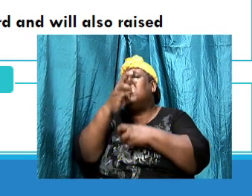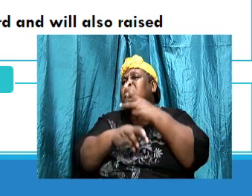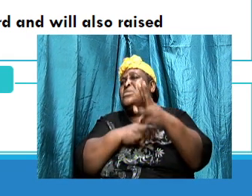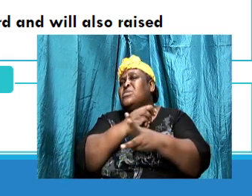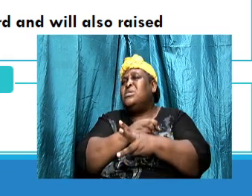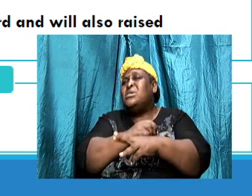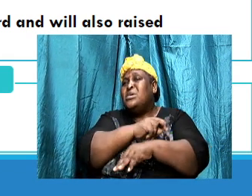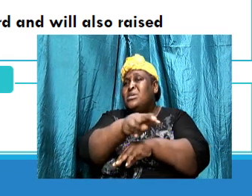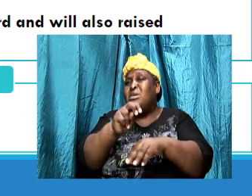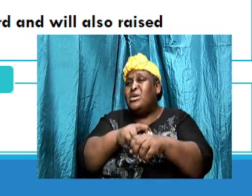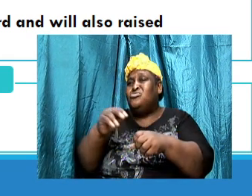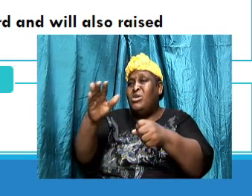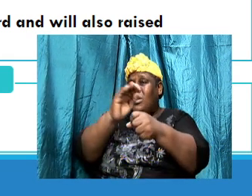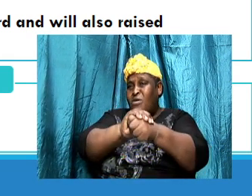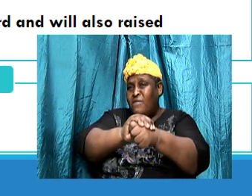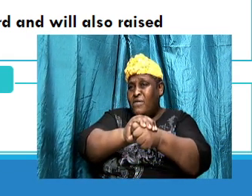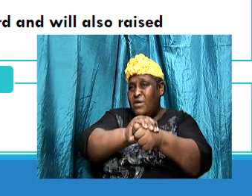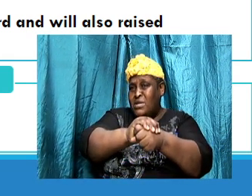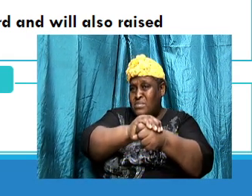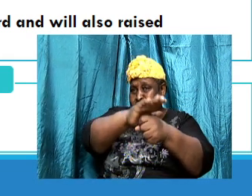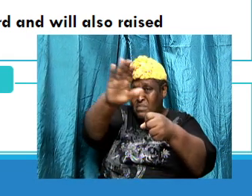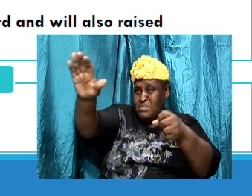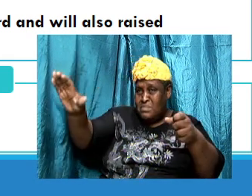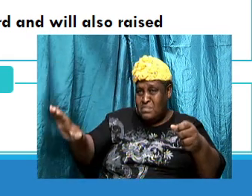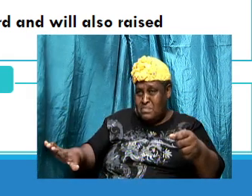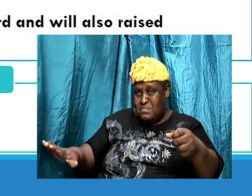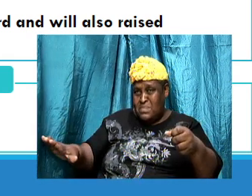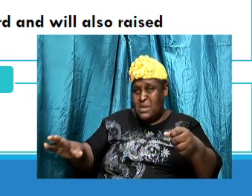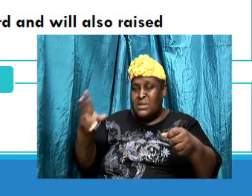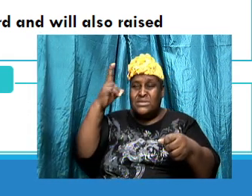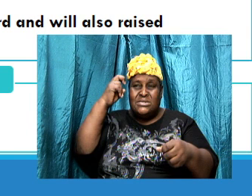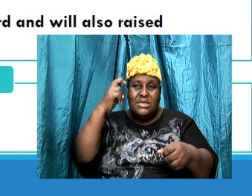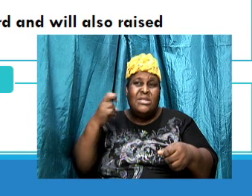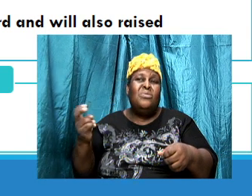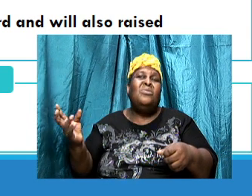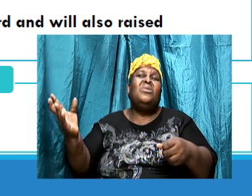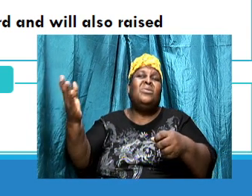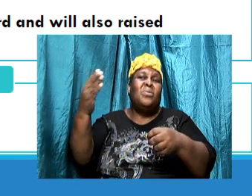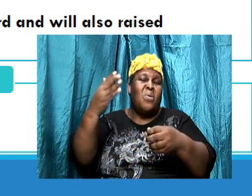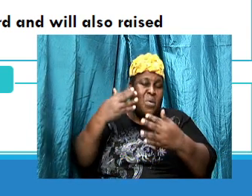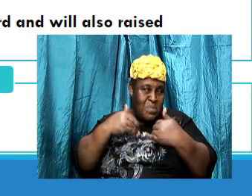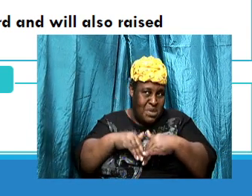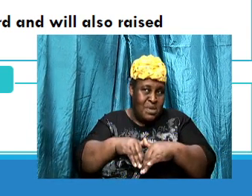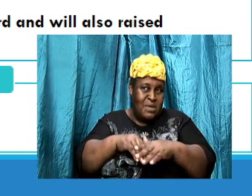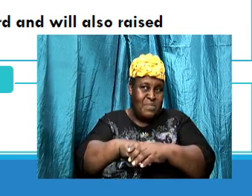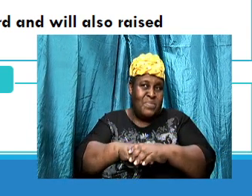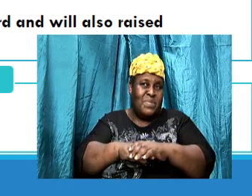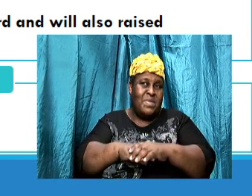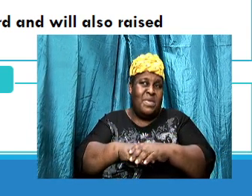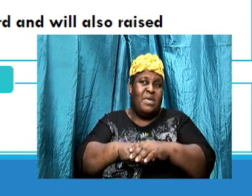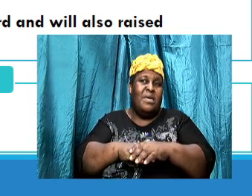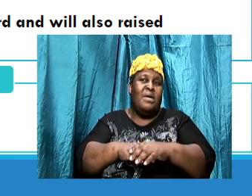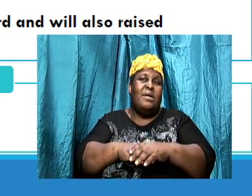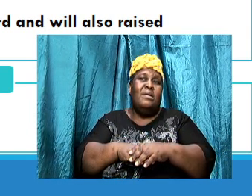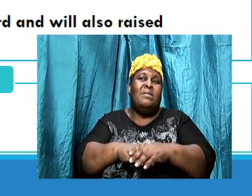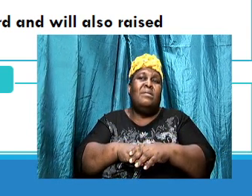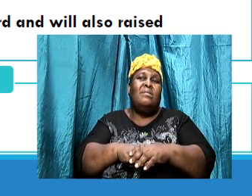we have would have been removed, and Satan would come in and really persecute